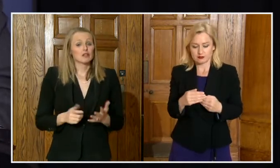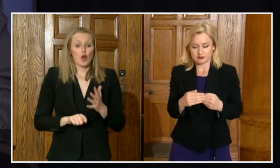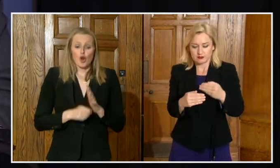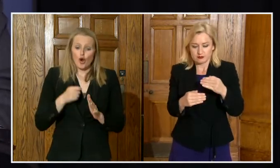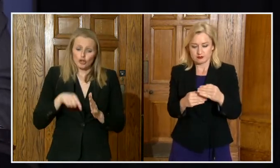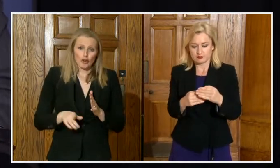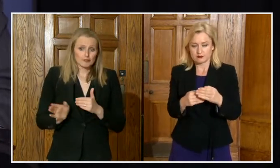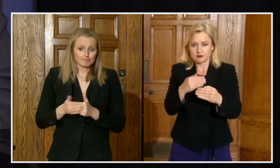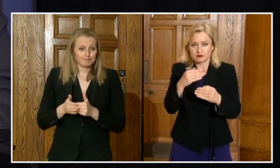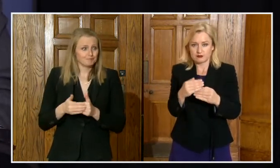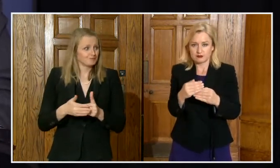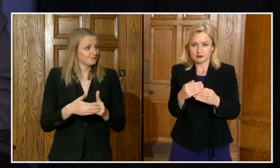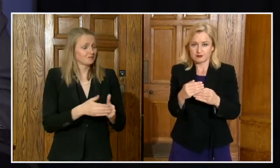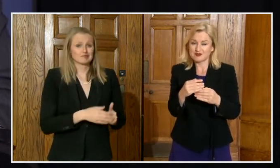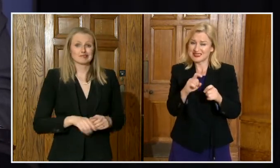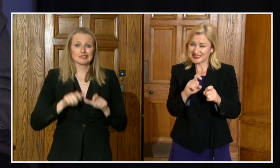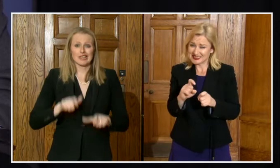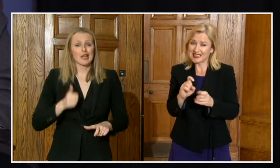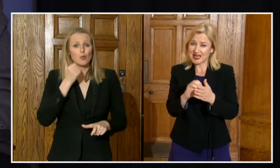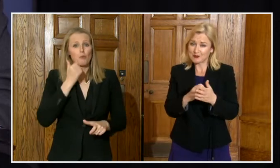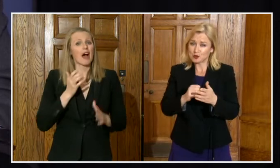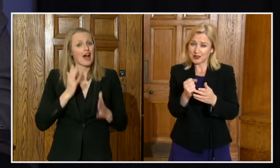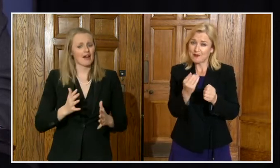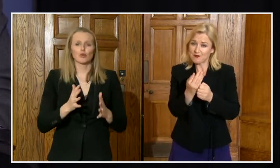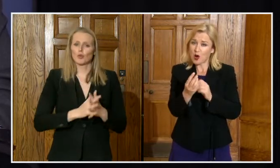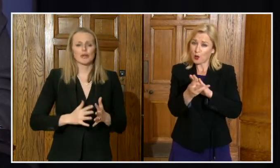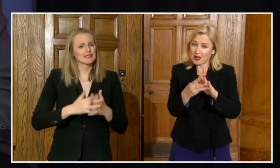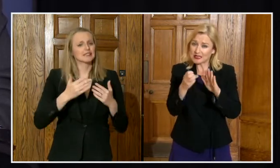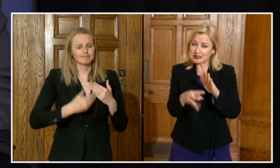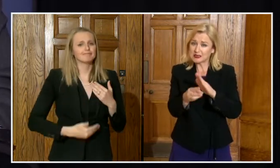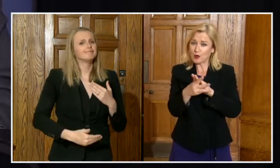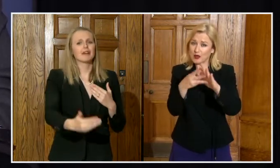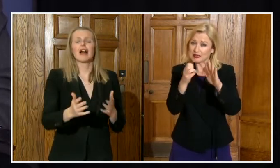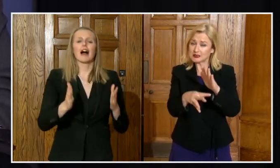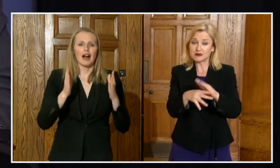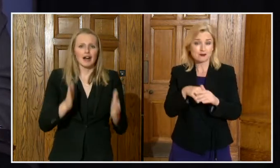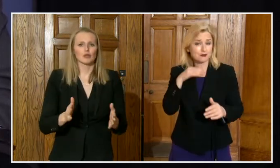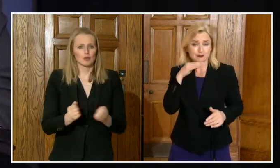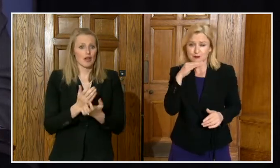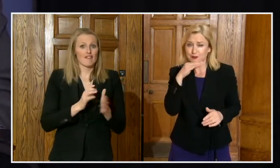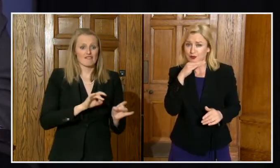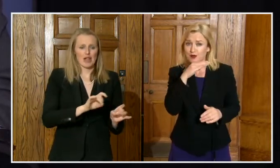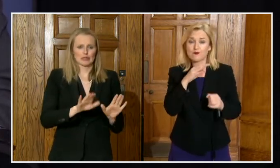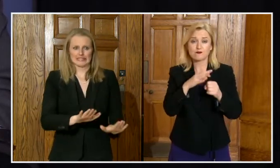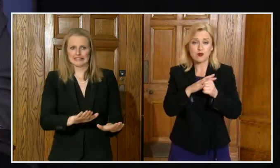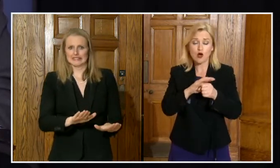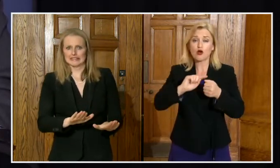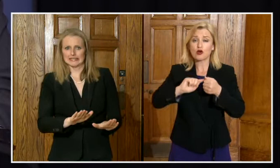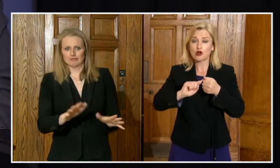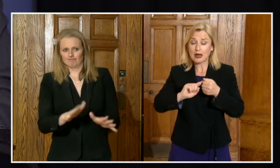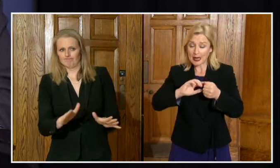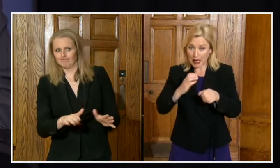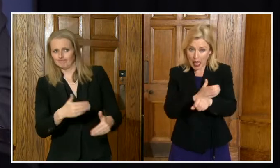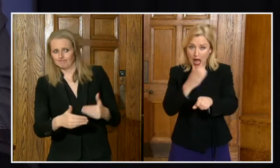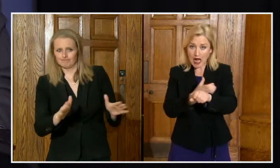and need to remain in place for some weeks are absolutely essential to ensuring that we keep the virus suppressed, that we